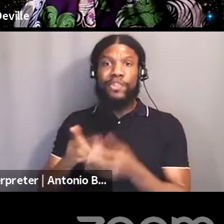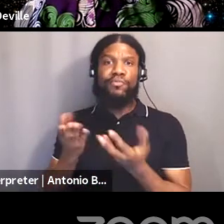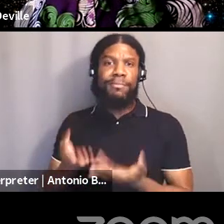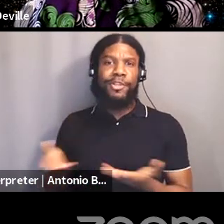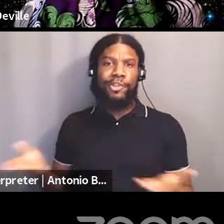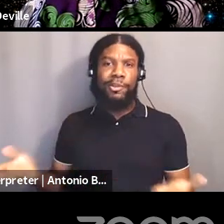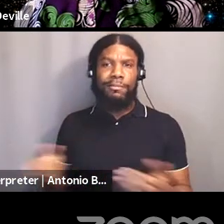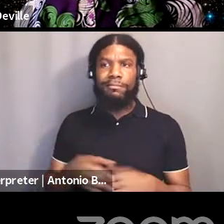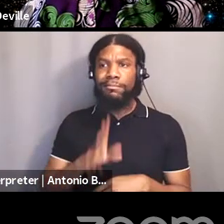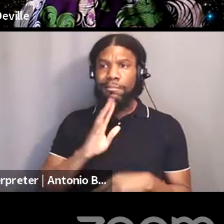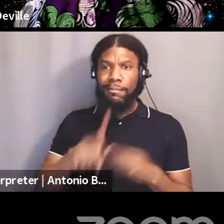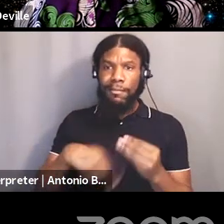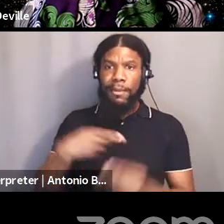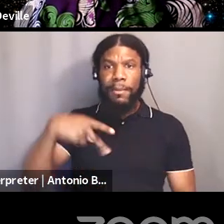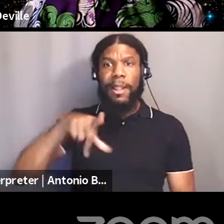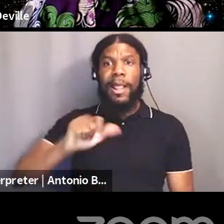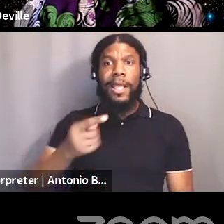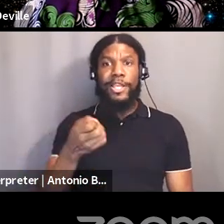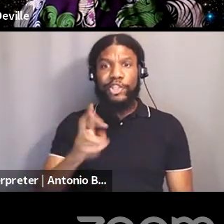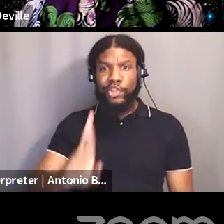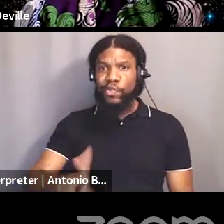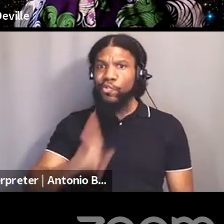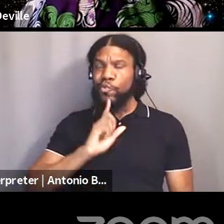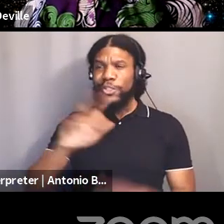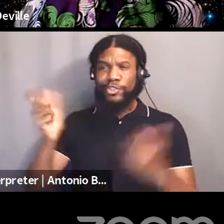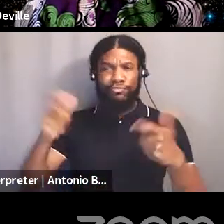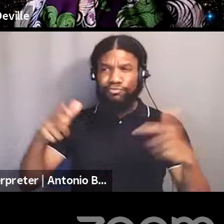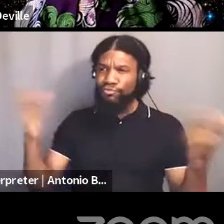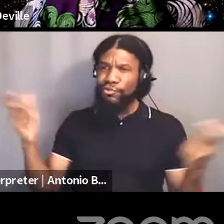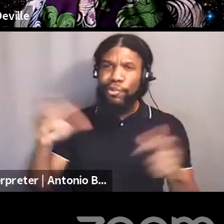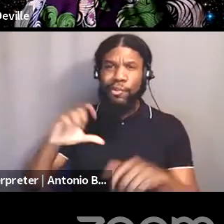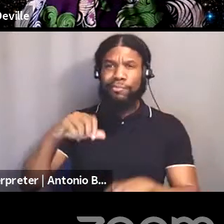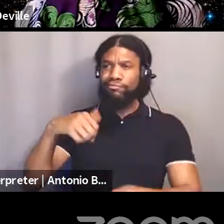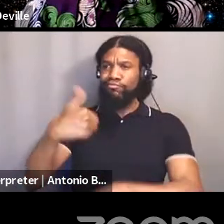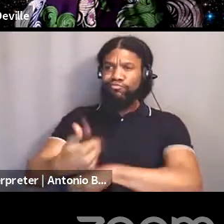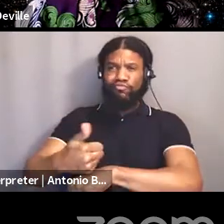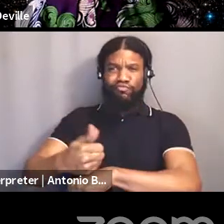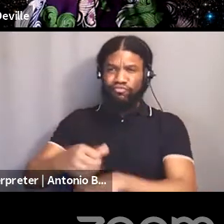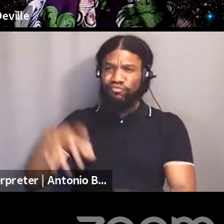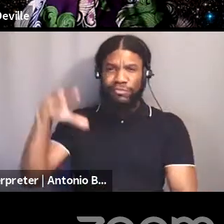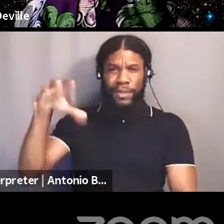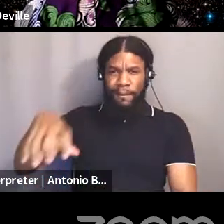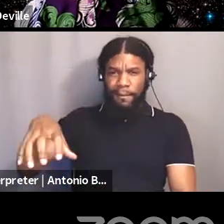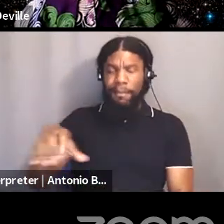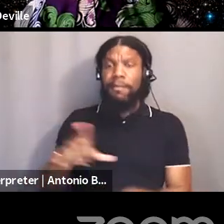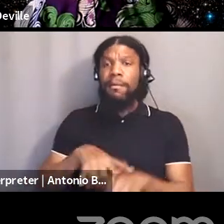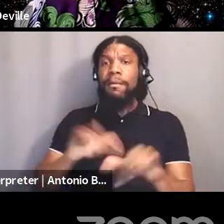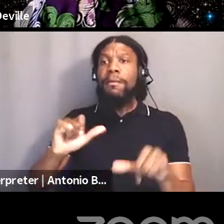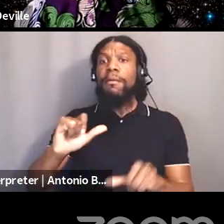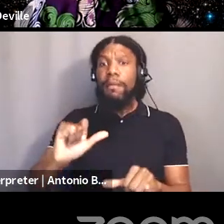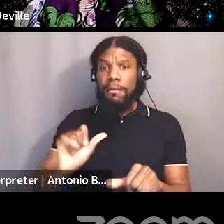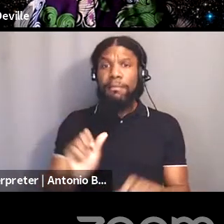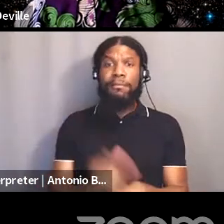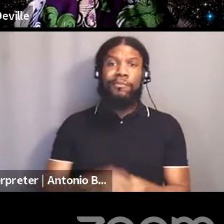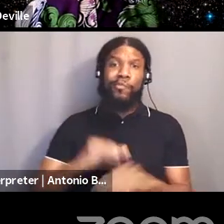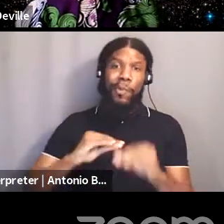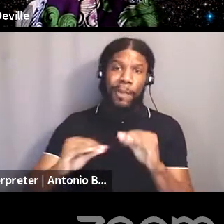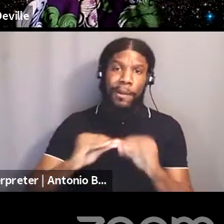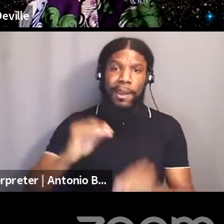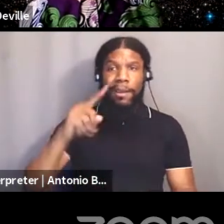about plaster, thinking about large scale works, and also thinking about repair, Black history, reparations,